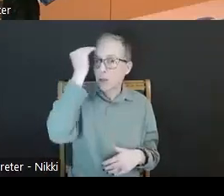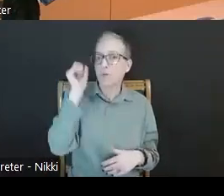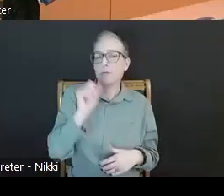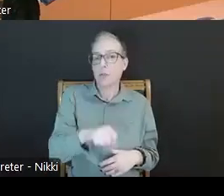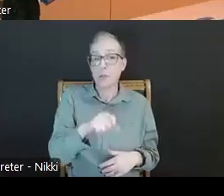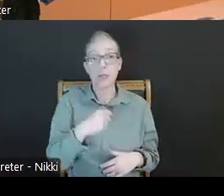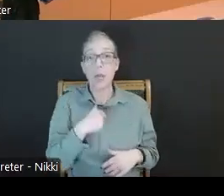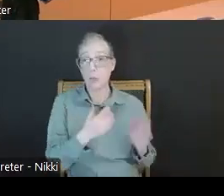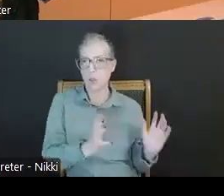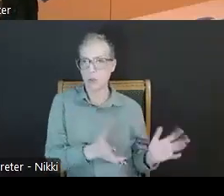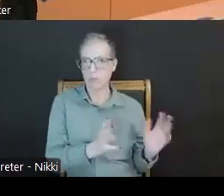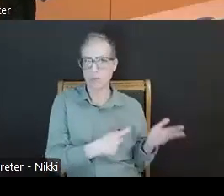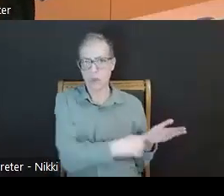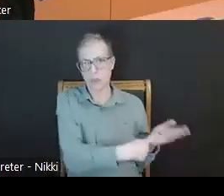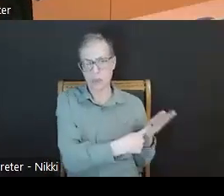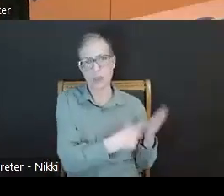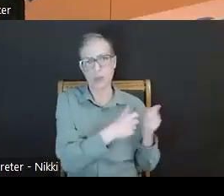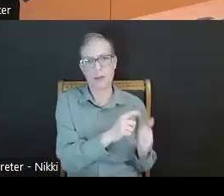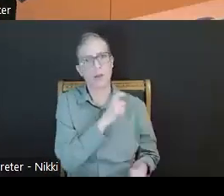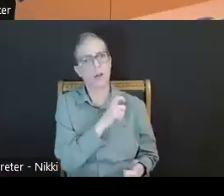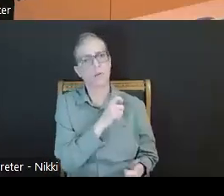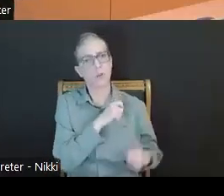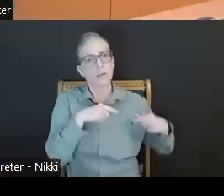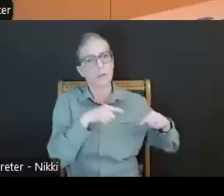law enforcement professionals as we do the ride-alongs.